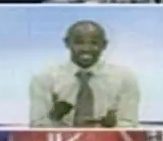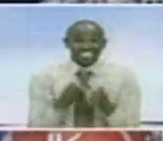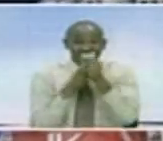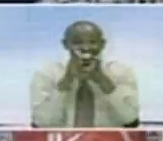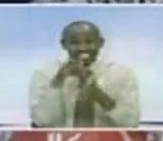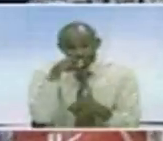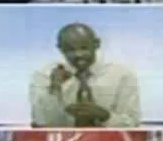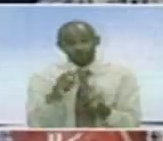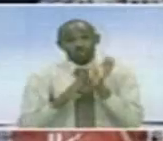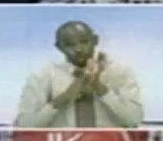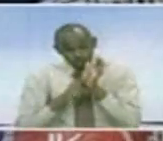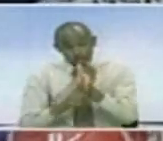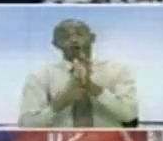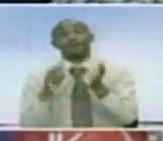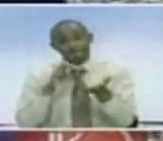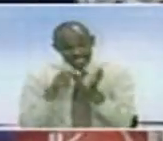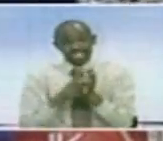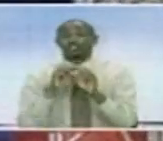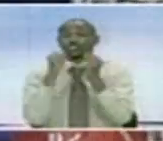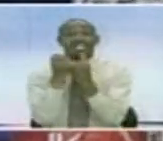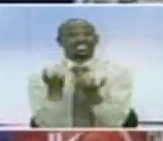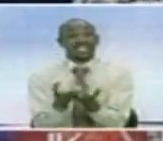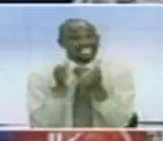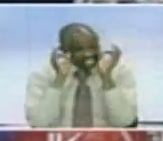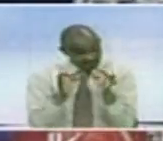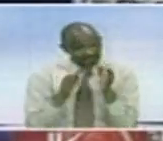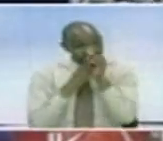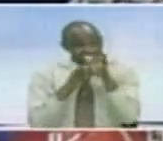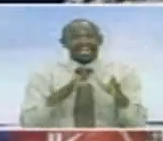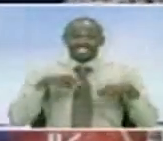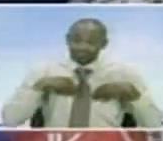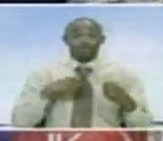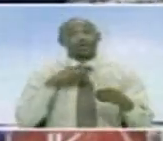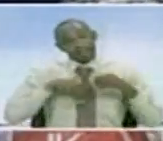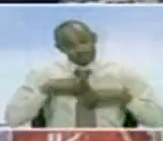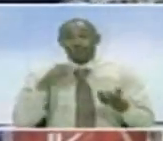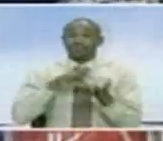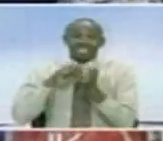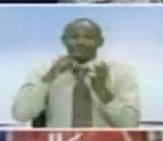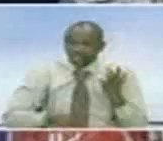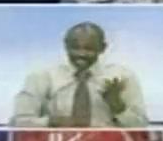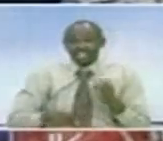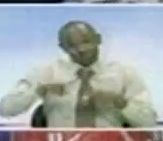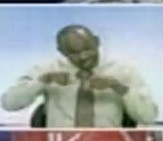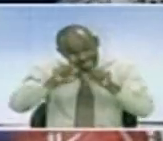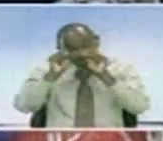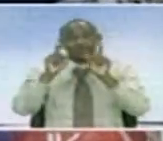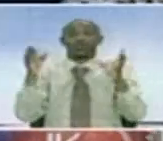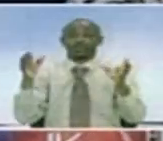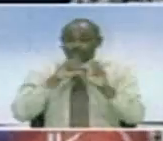are a reflection of society. If leaders are embracing corruption, it also means society has embraced